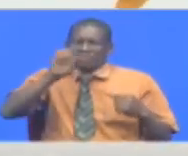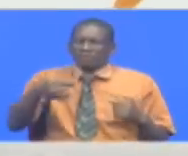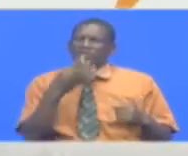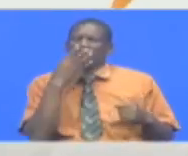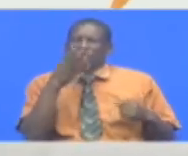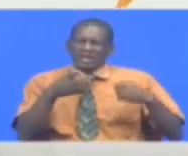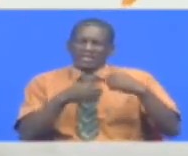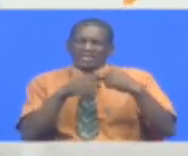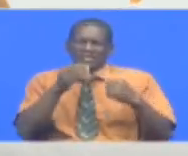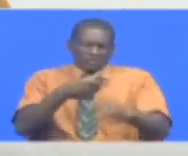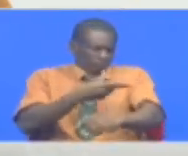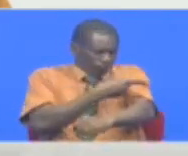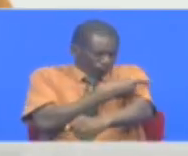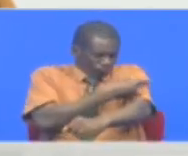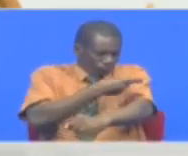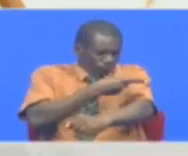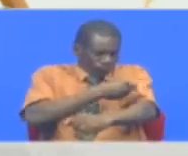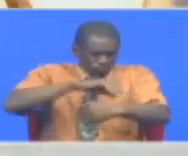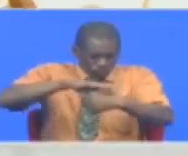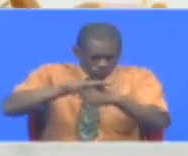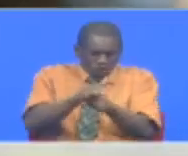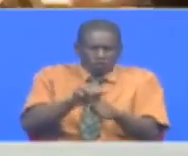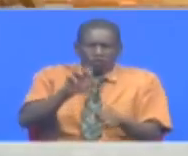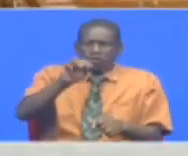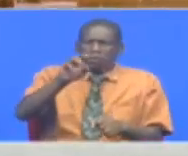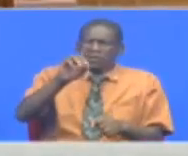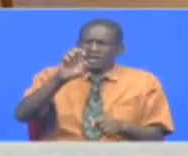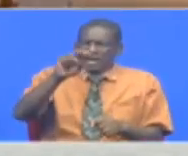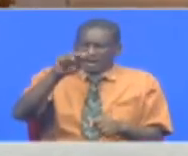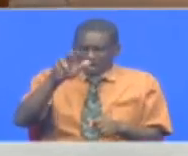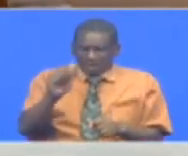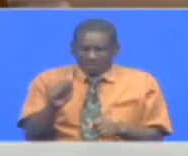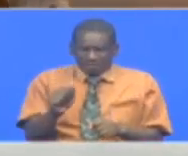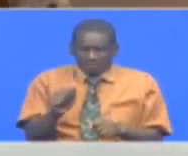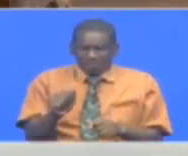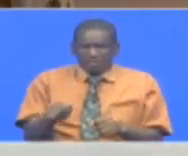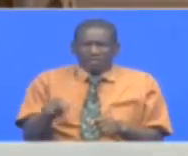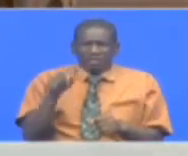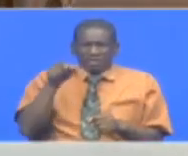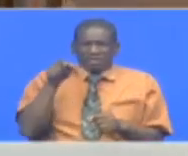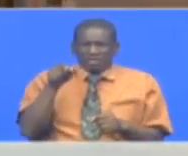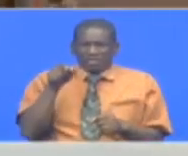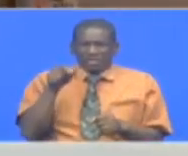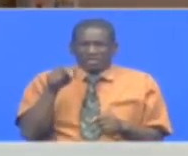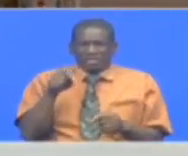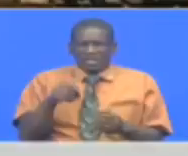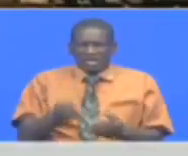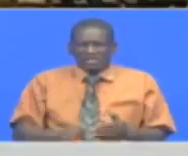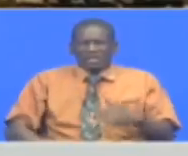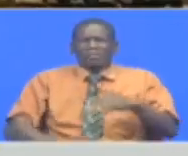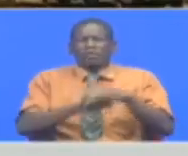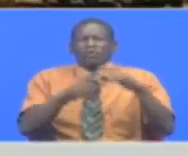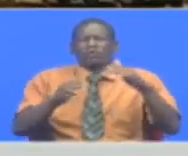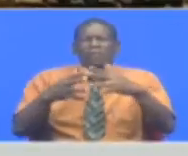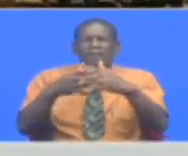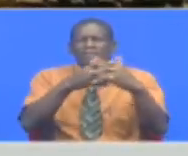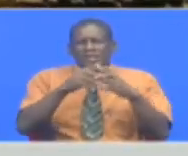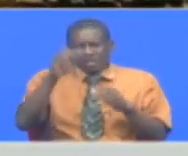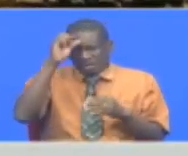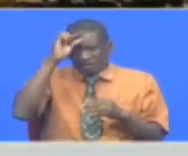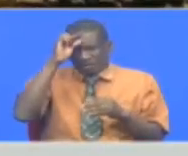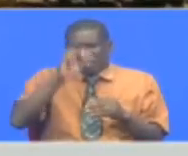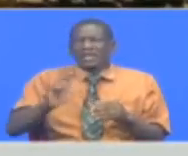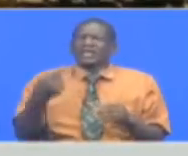880,460 doses of Moderna COVID-19 vaccines, is a donation from the U.S. government. Kenya